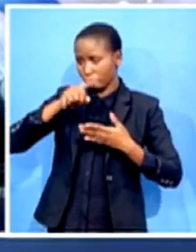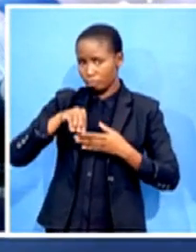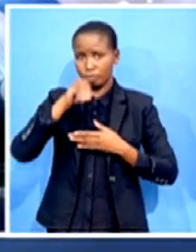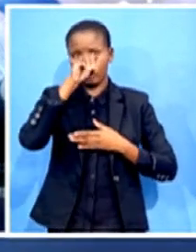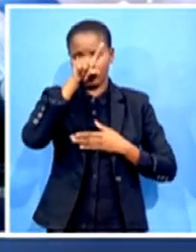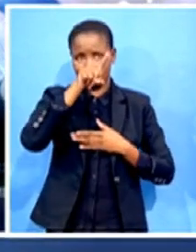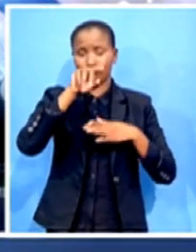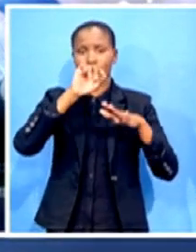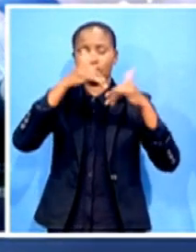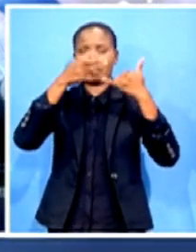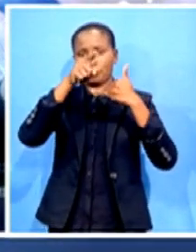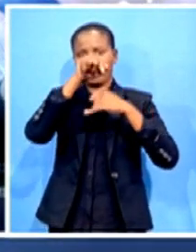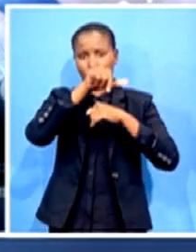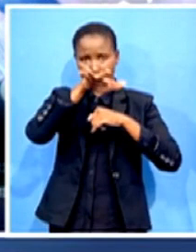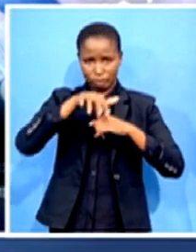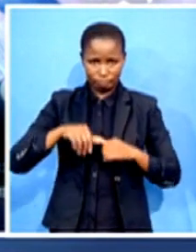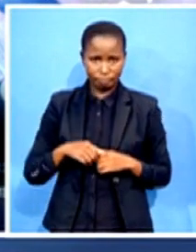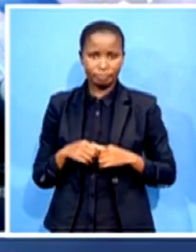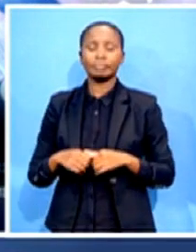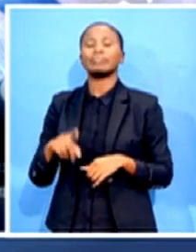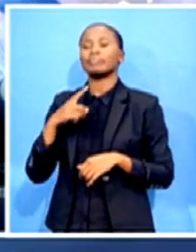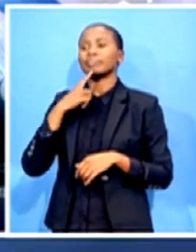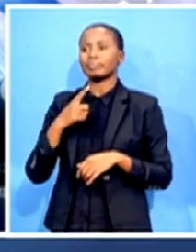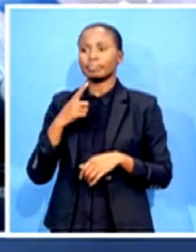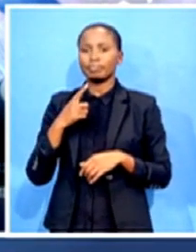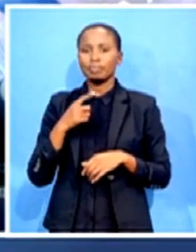mobile application as well, another big concern.